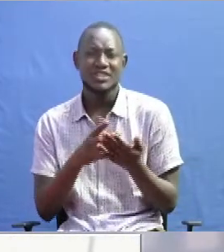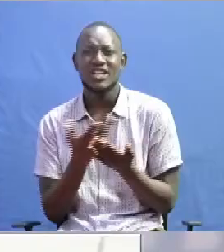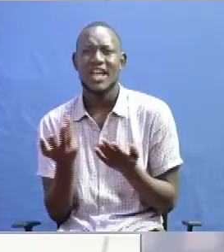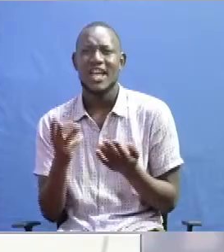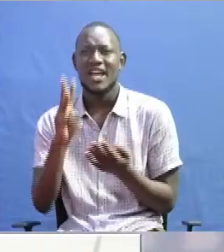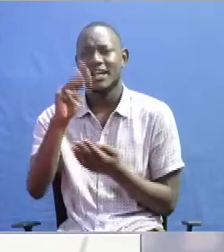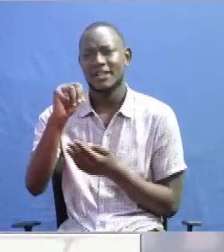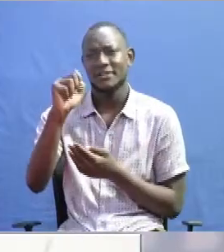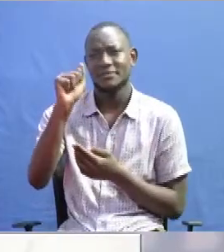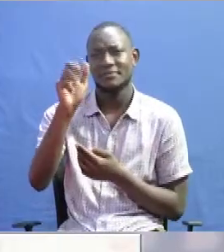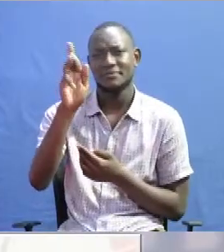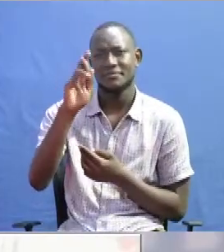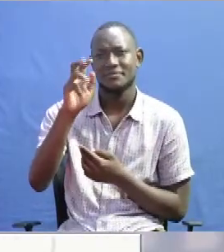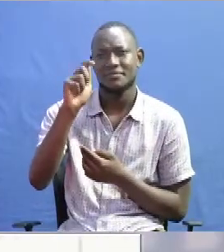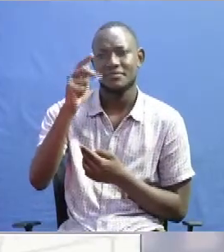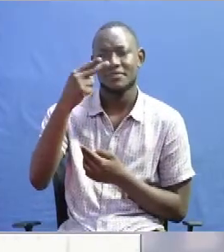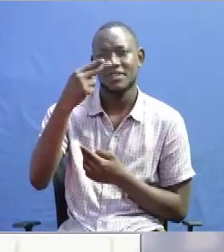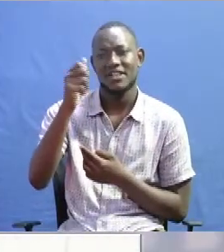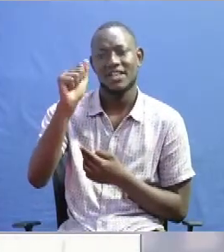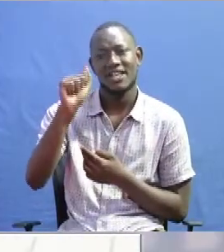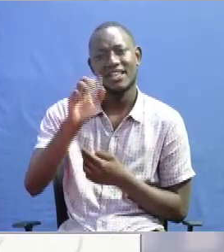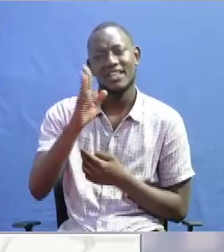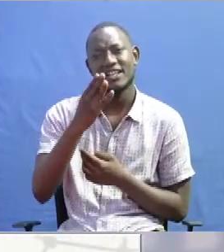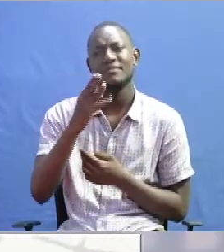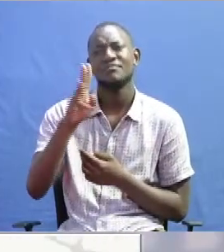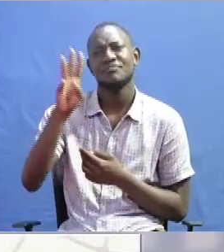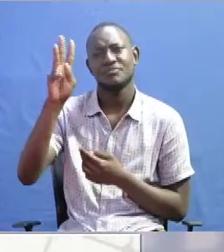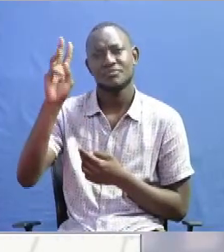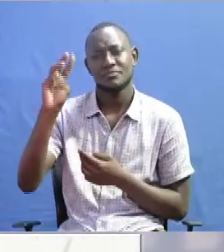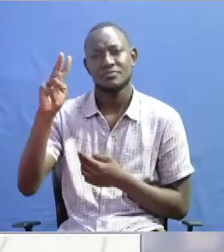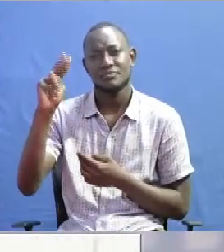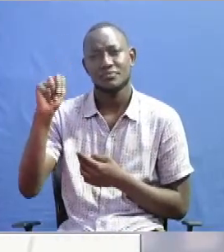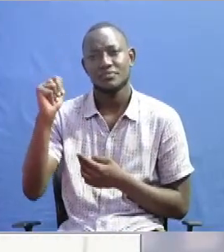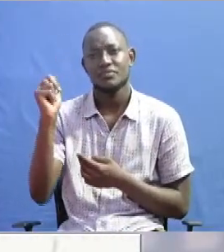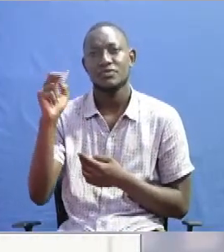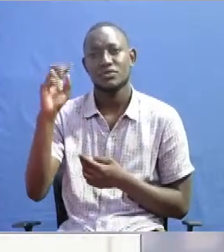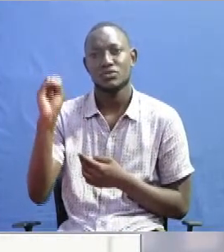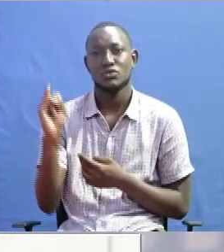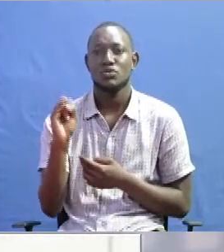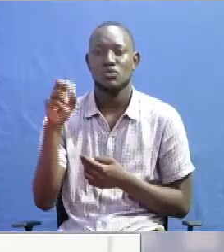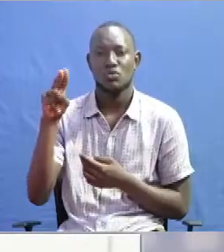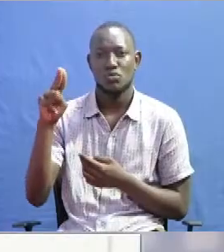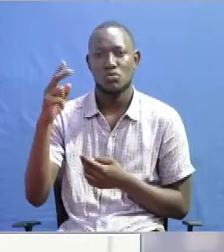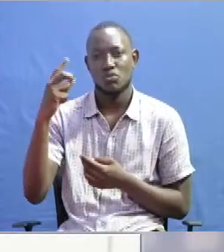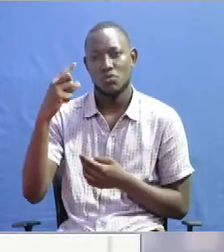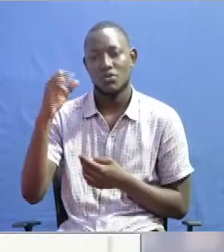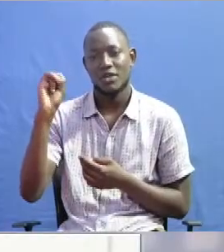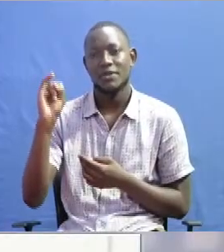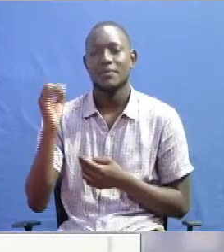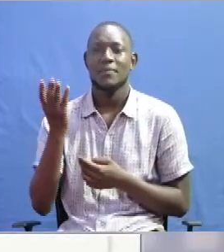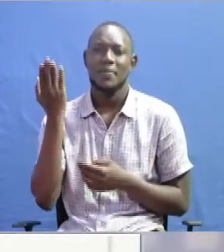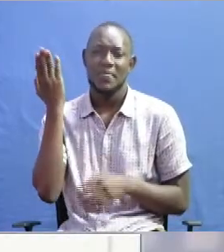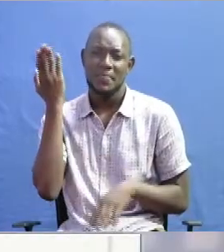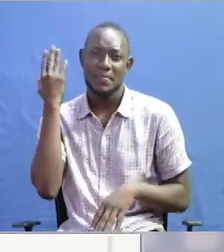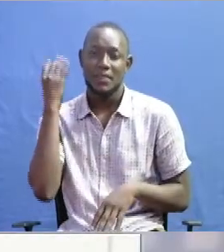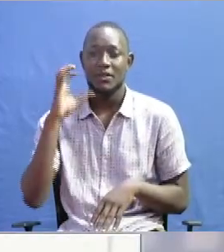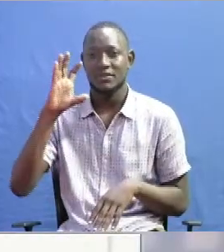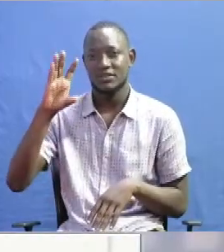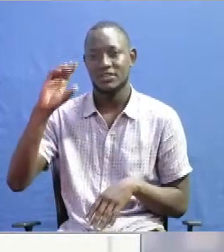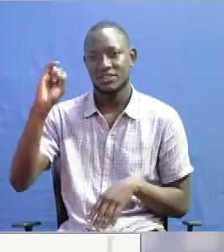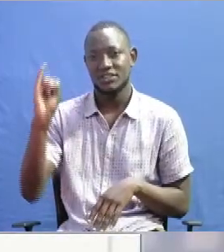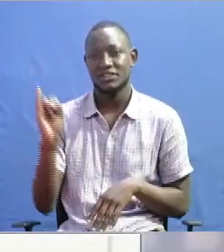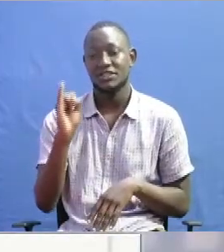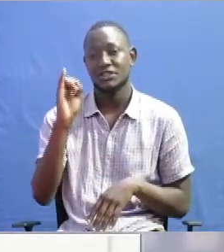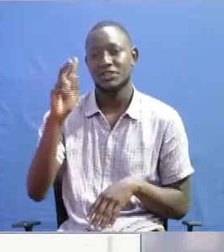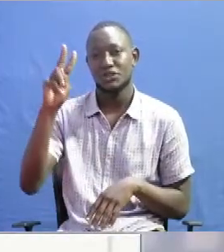Karua, Lynn Ngugi, and of course former Chief Justice William Mutunga, alongside others